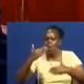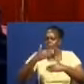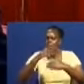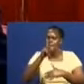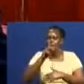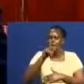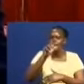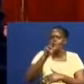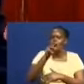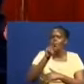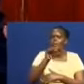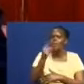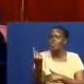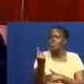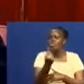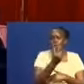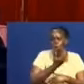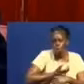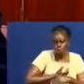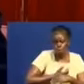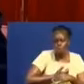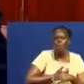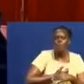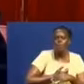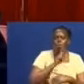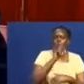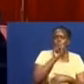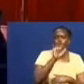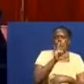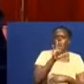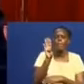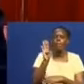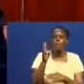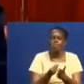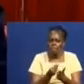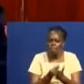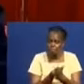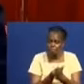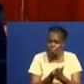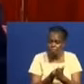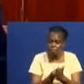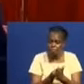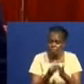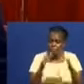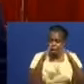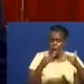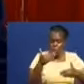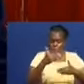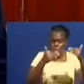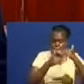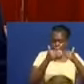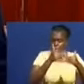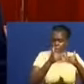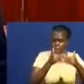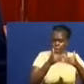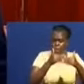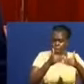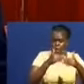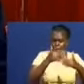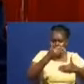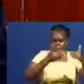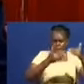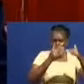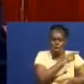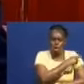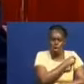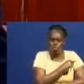in Kilimani Road? Each one of them owning an apartment costing 1.5 billion shillings. Why didn't the fool just go and build a hospital